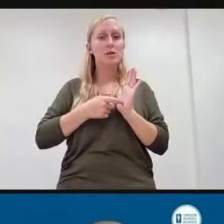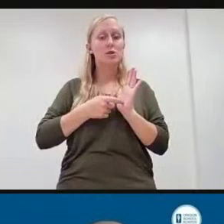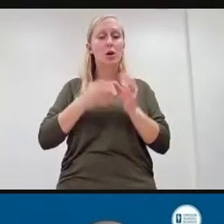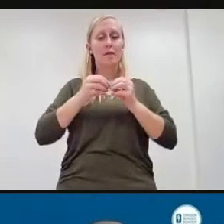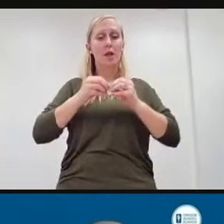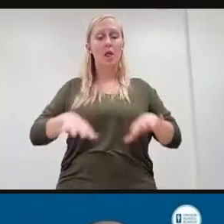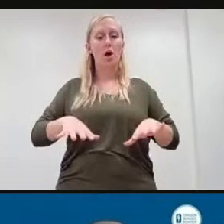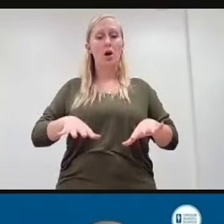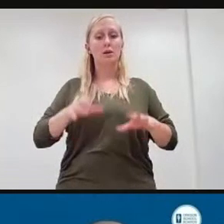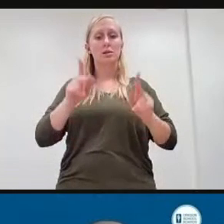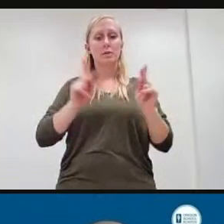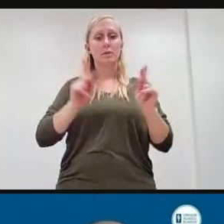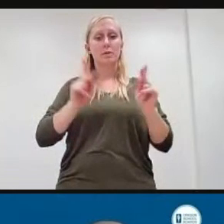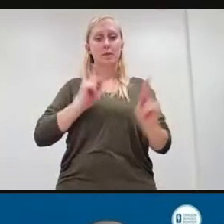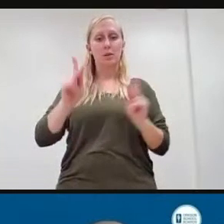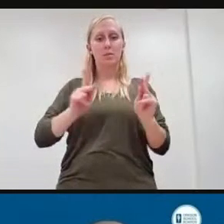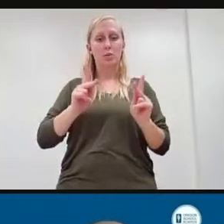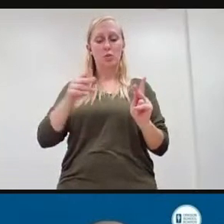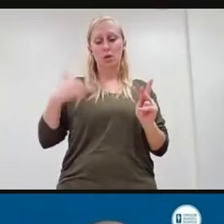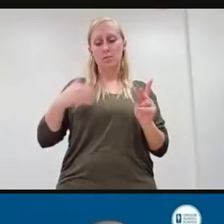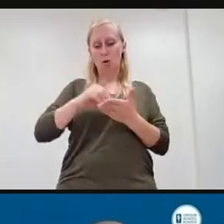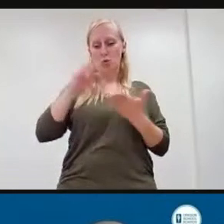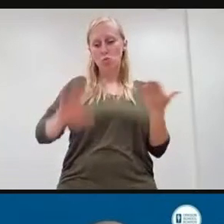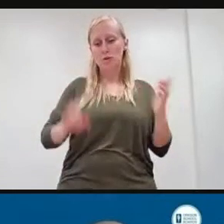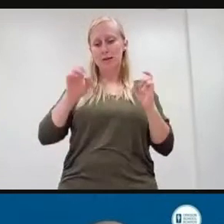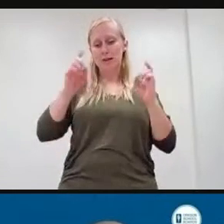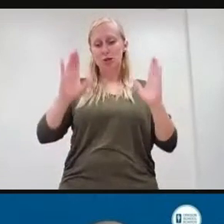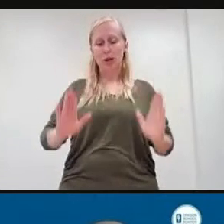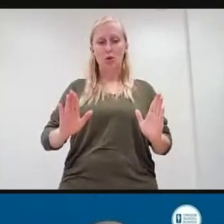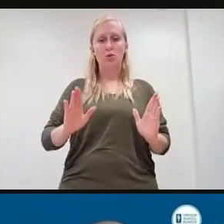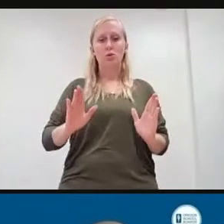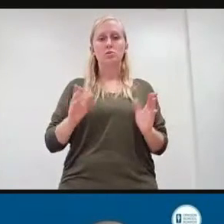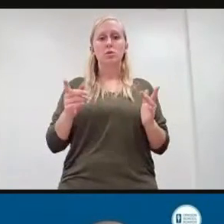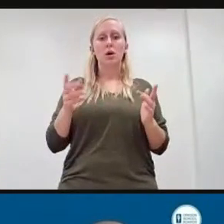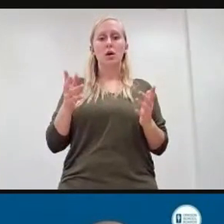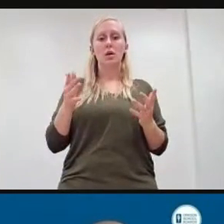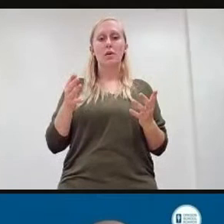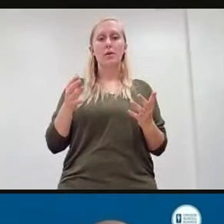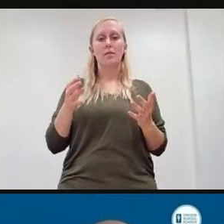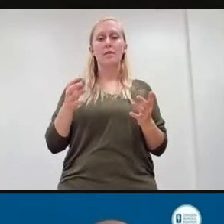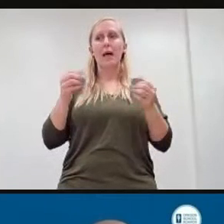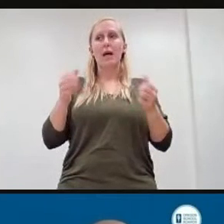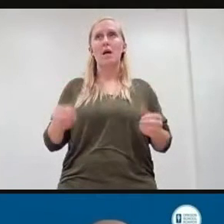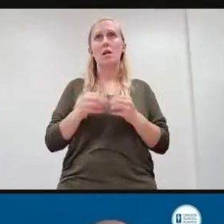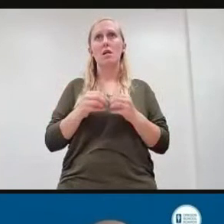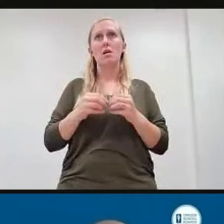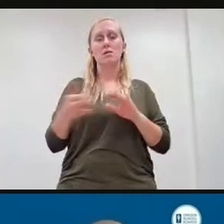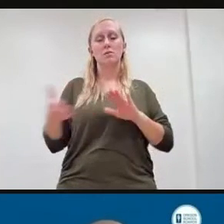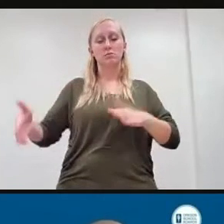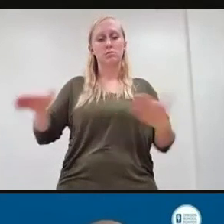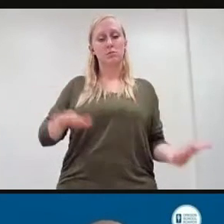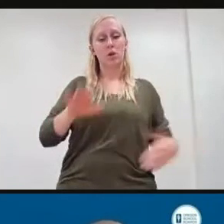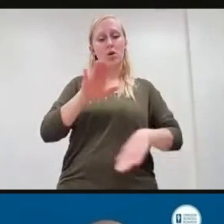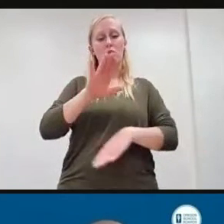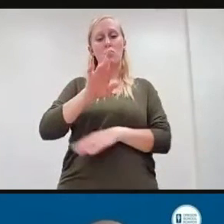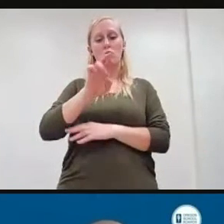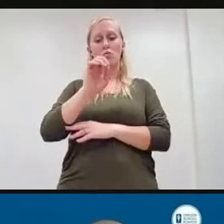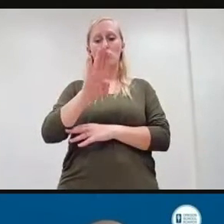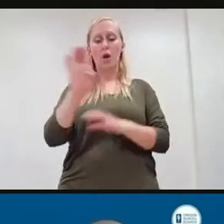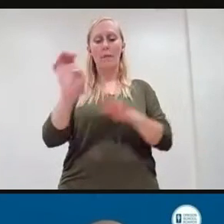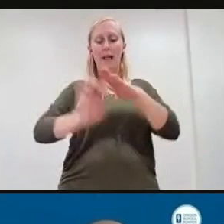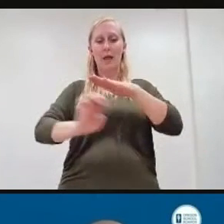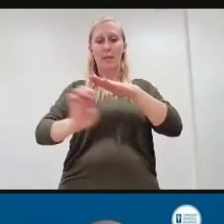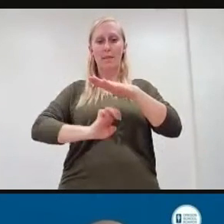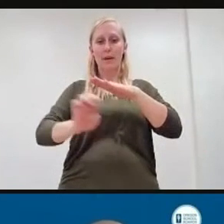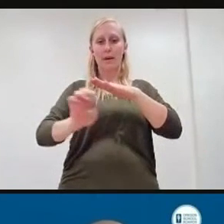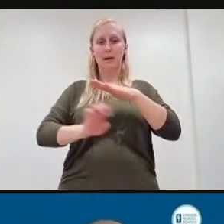lost individuals, our young students and educators that lost their life at Robb Elementary in Uvalde,